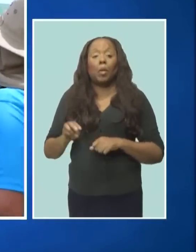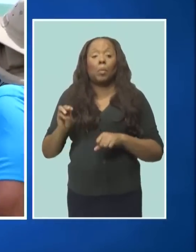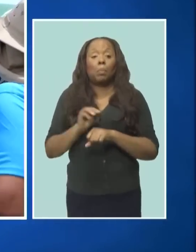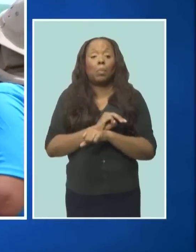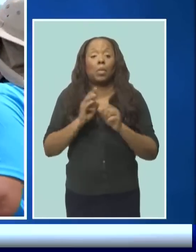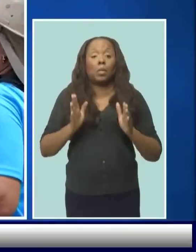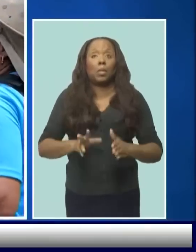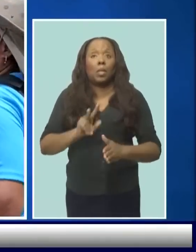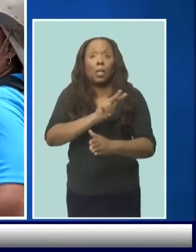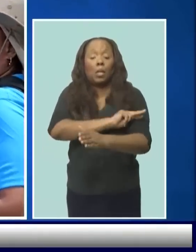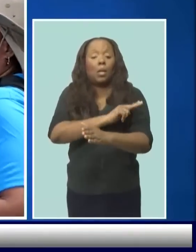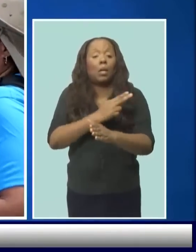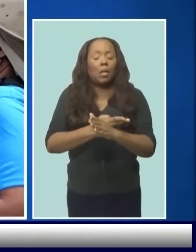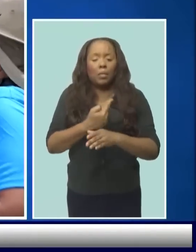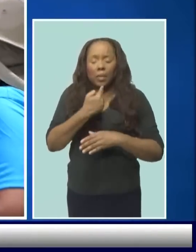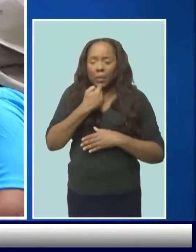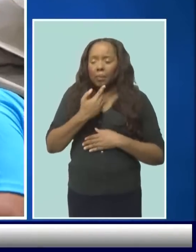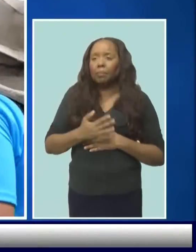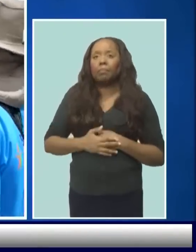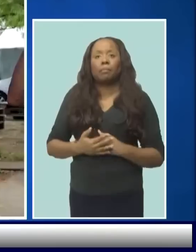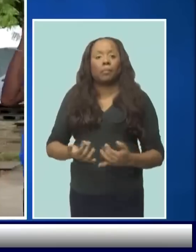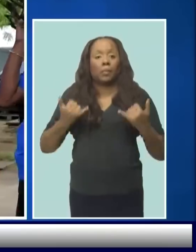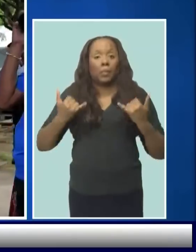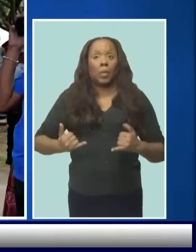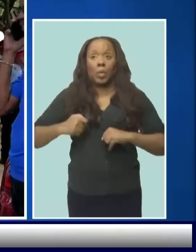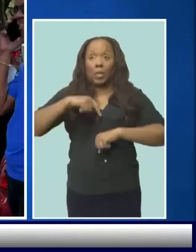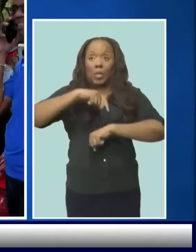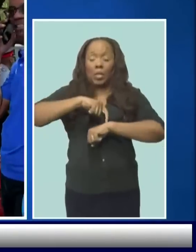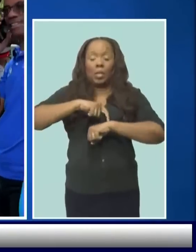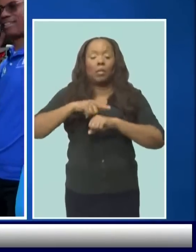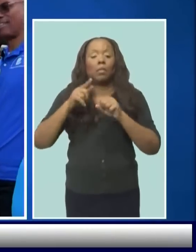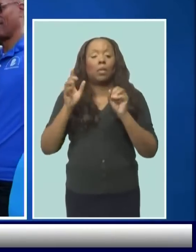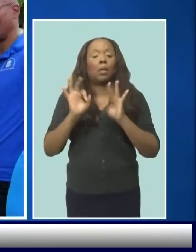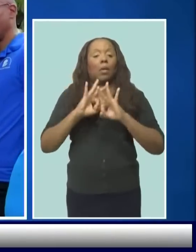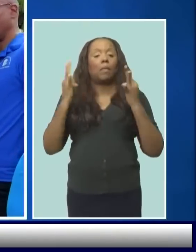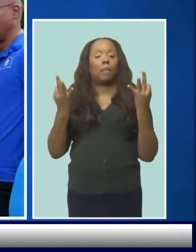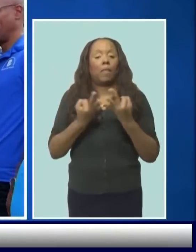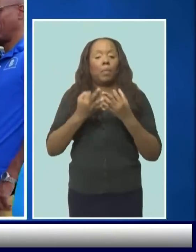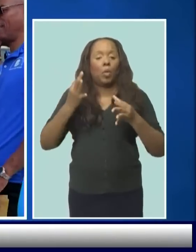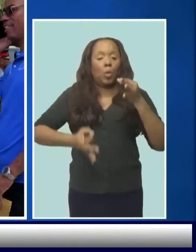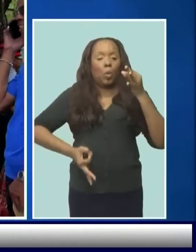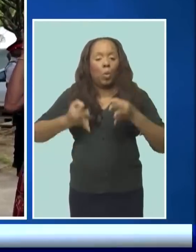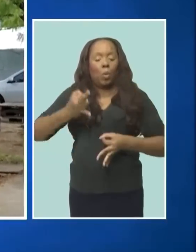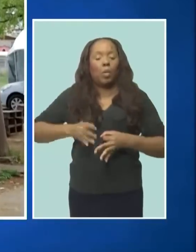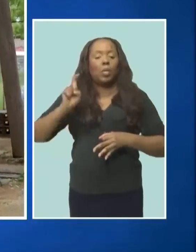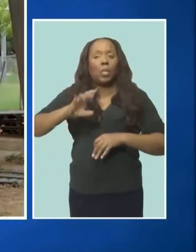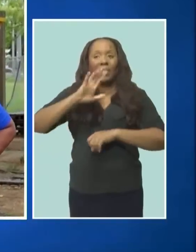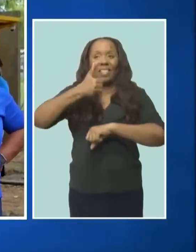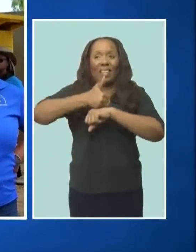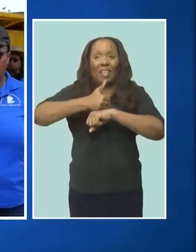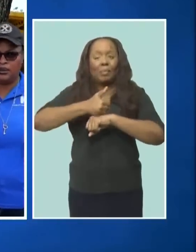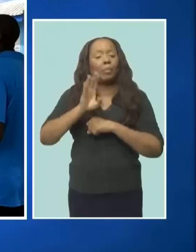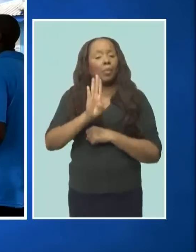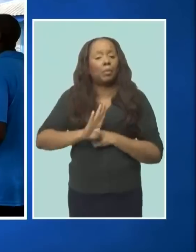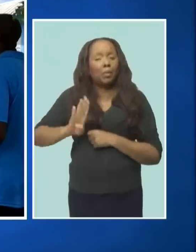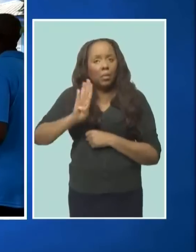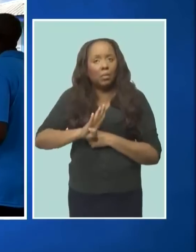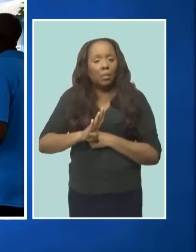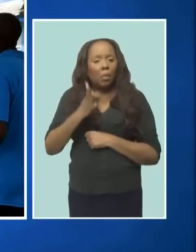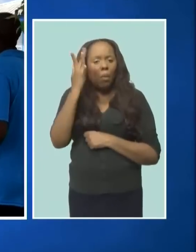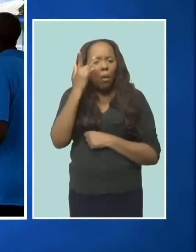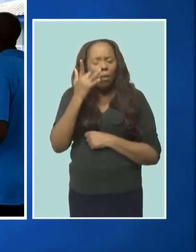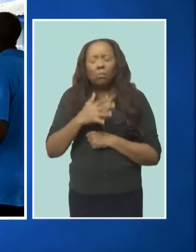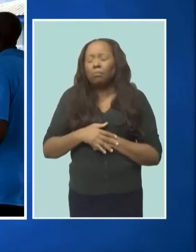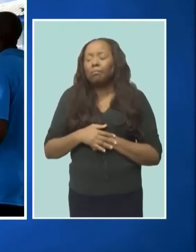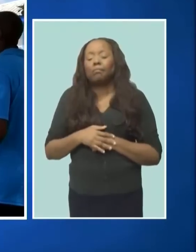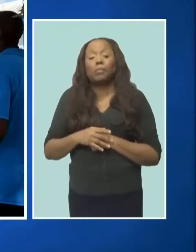and Elder Affairs Kirk Humphrey says the time has come for a family court to be opened in Barbados. He says this is necessary